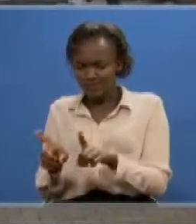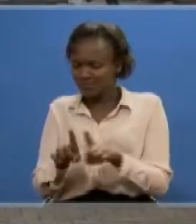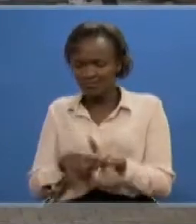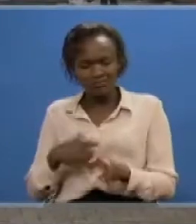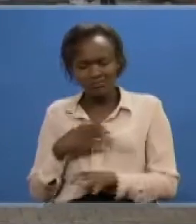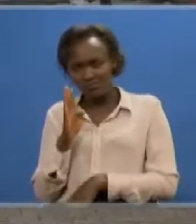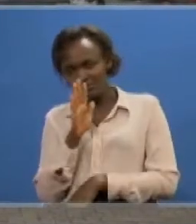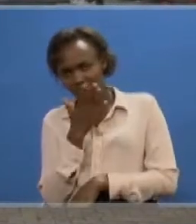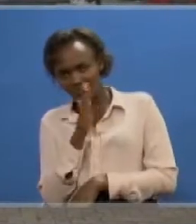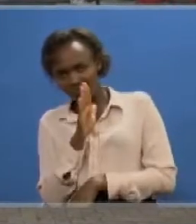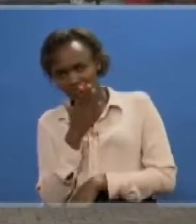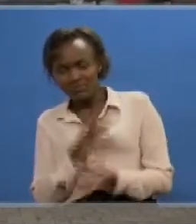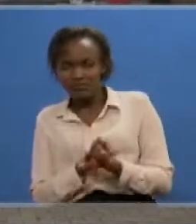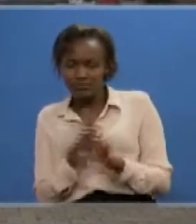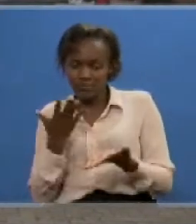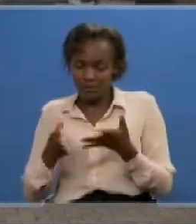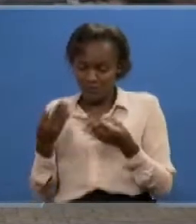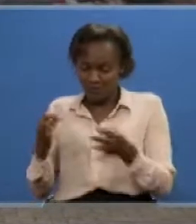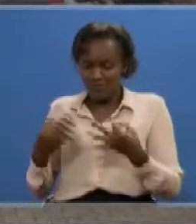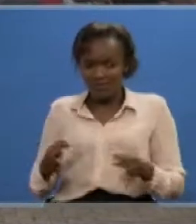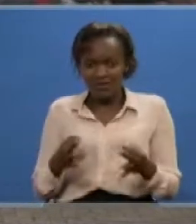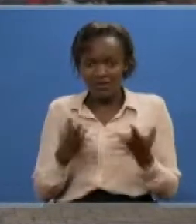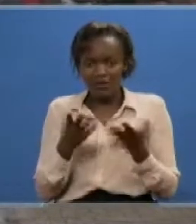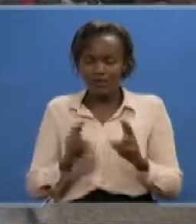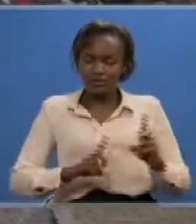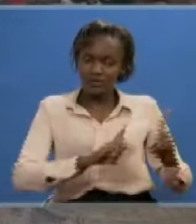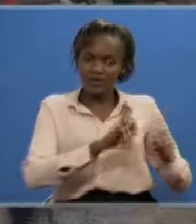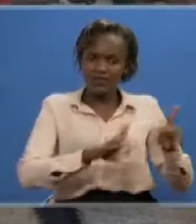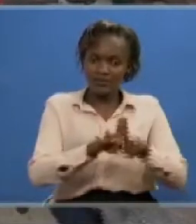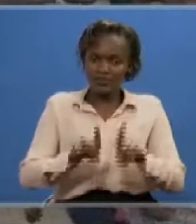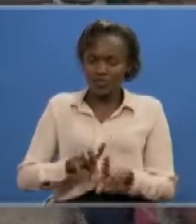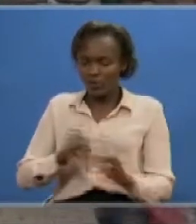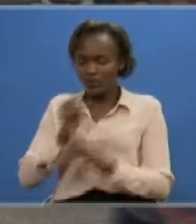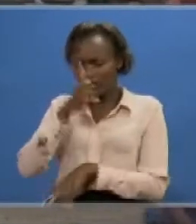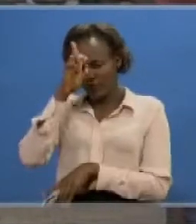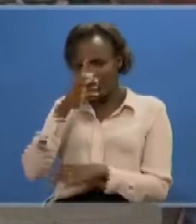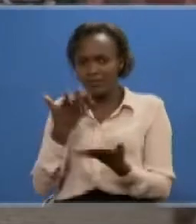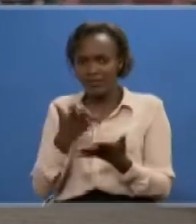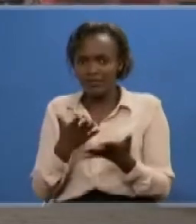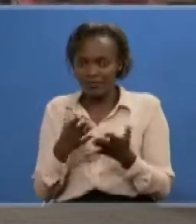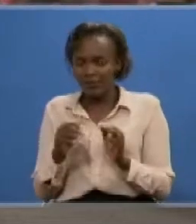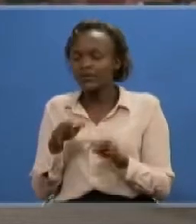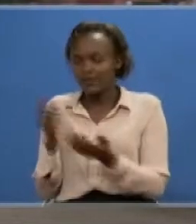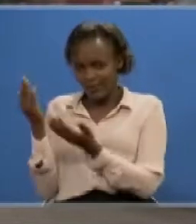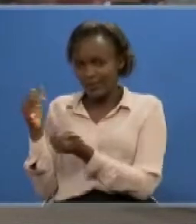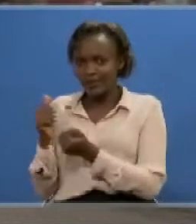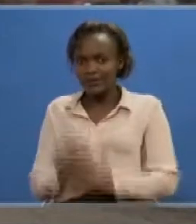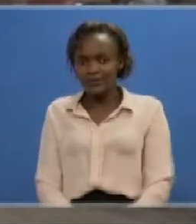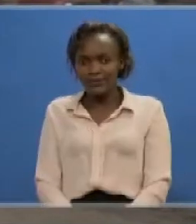doubts. With a so perceived freedom of movement, increased travel to the rural areas is expected.